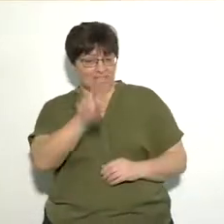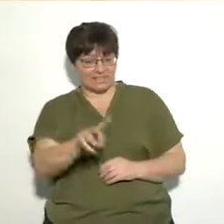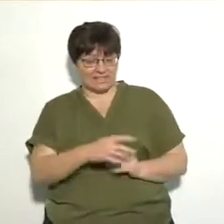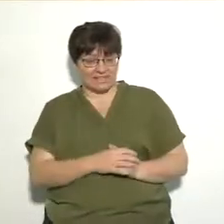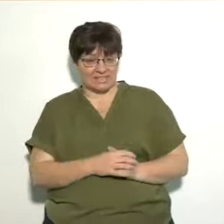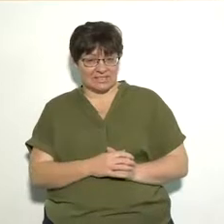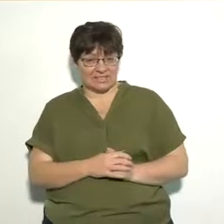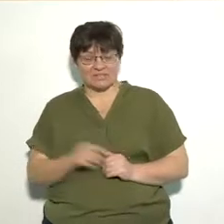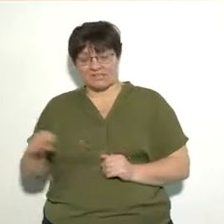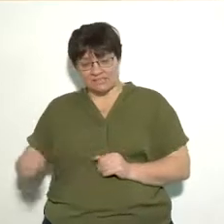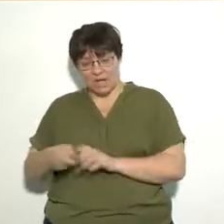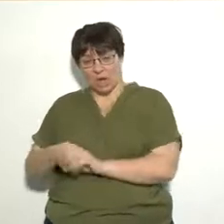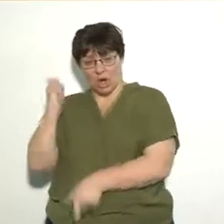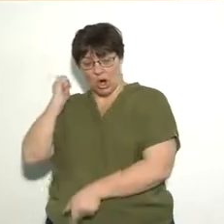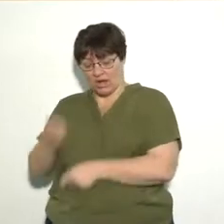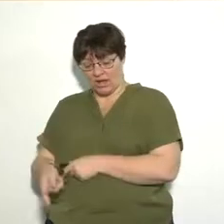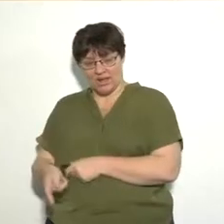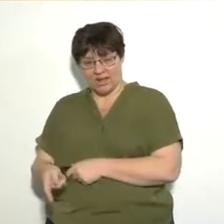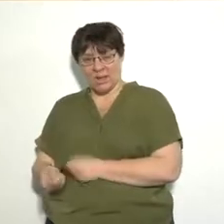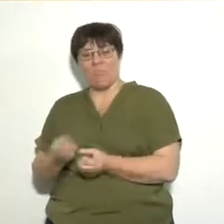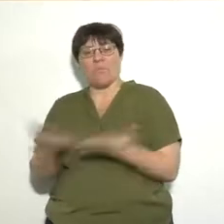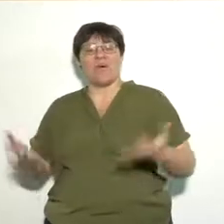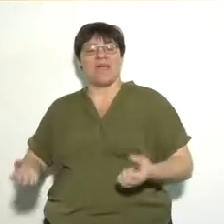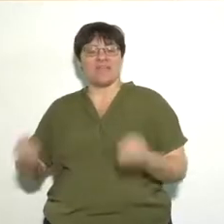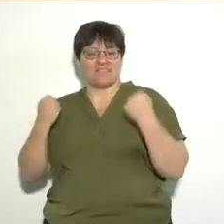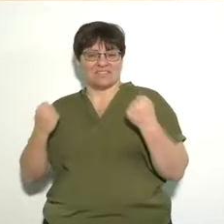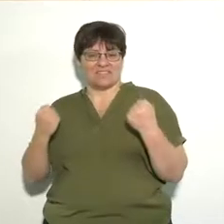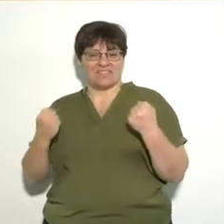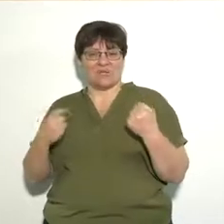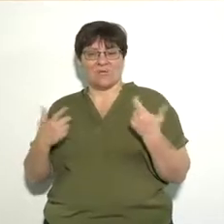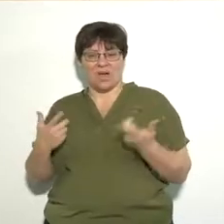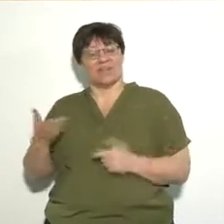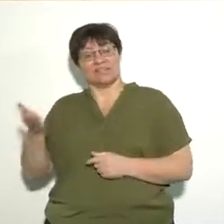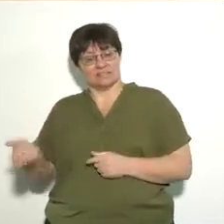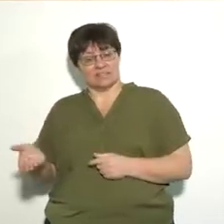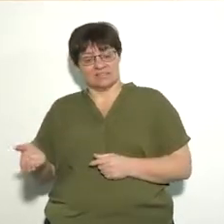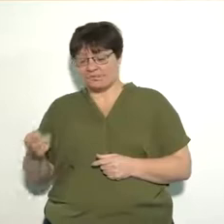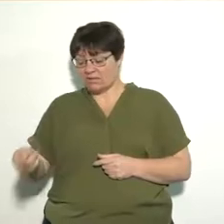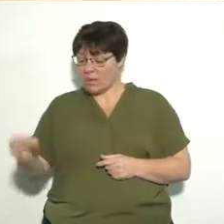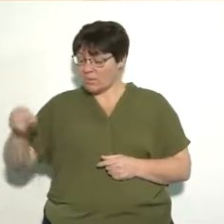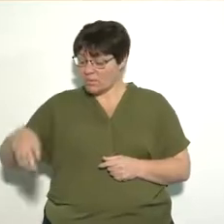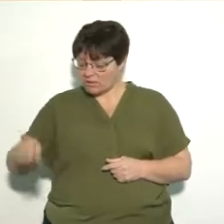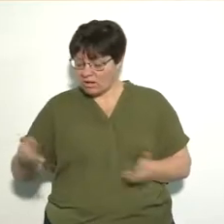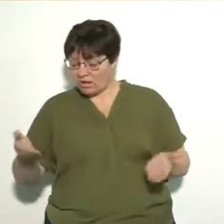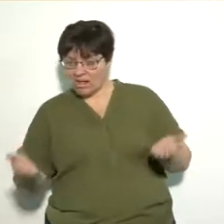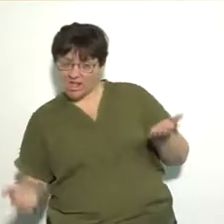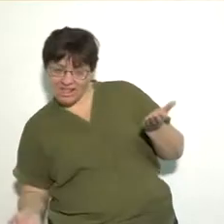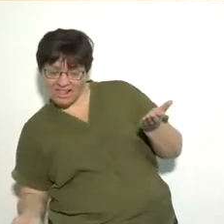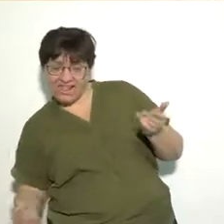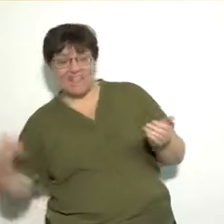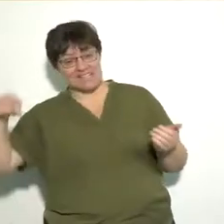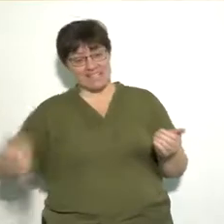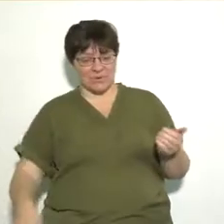As you can see, the cork weighs more because the side of the one that weighs